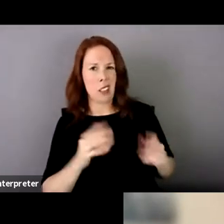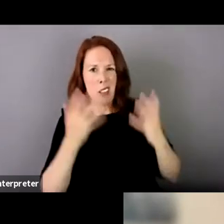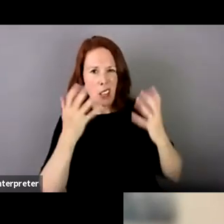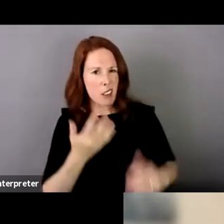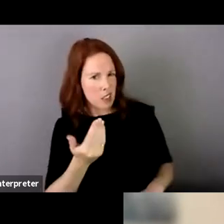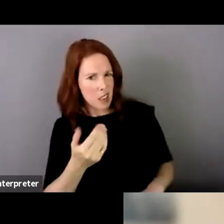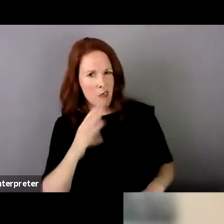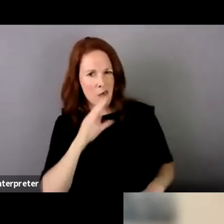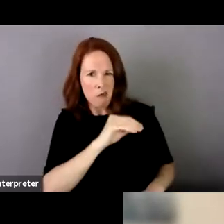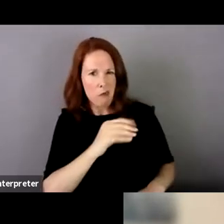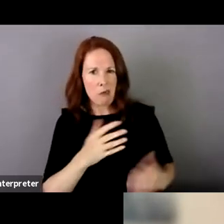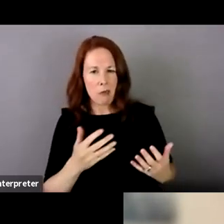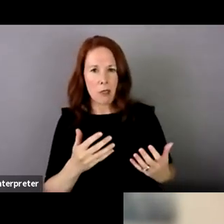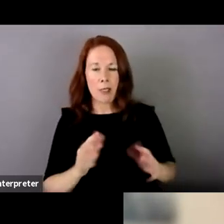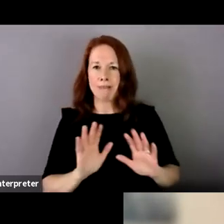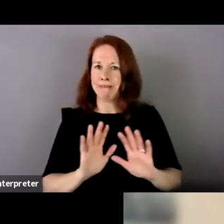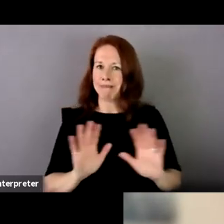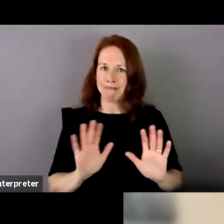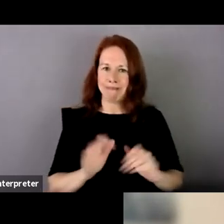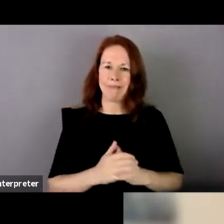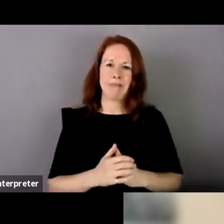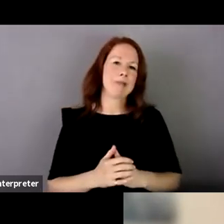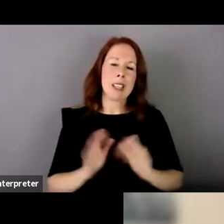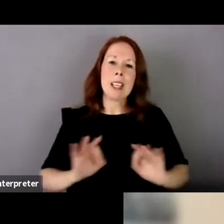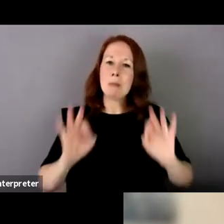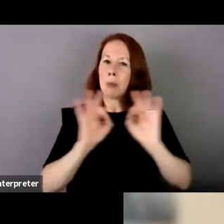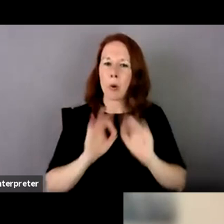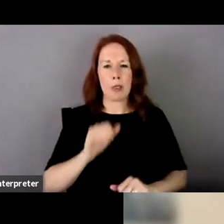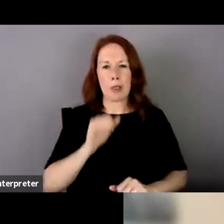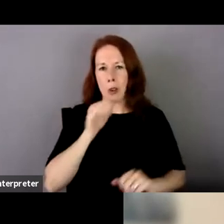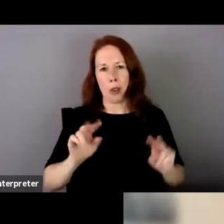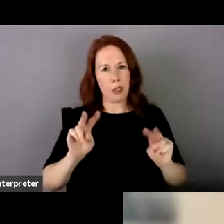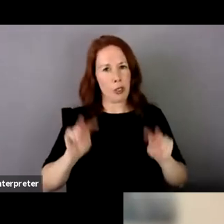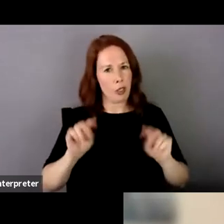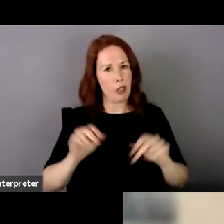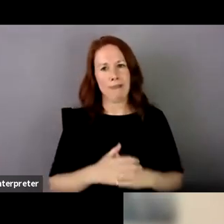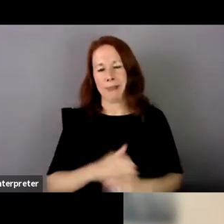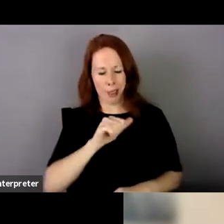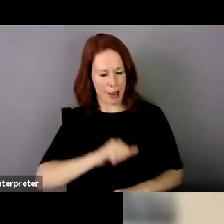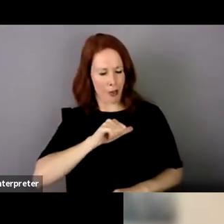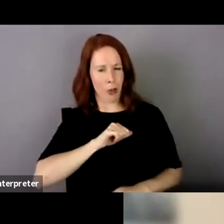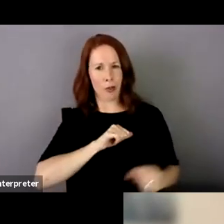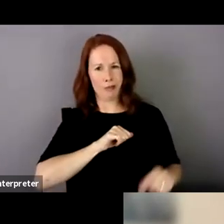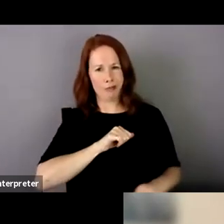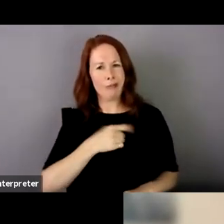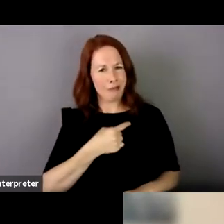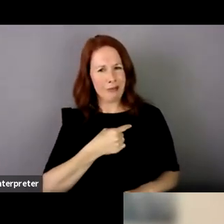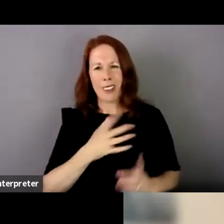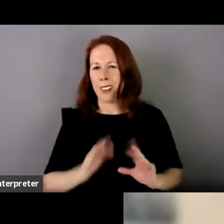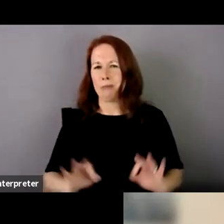about it. And so I think that that non-judgmental attitude piece is so important. And